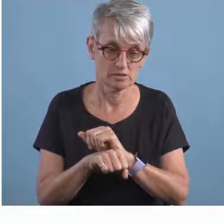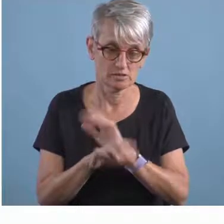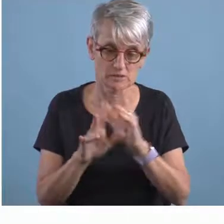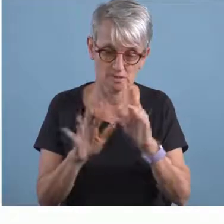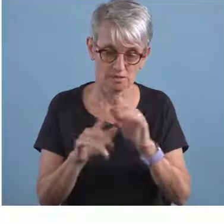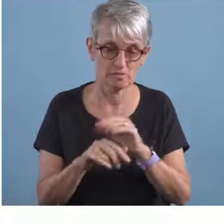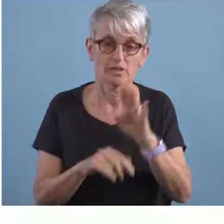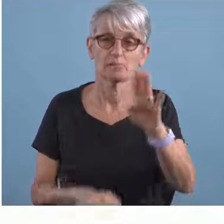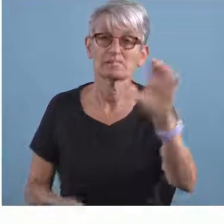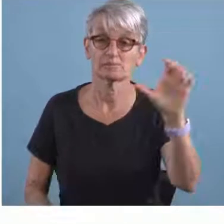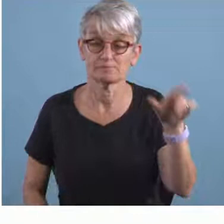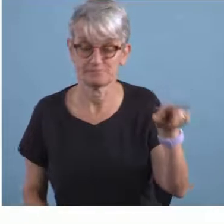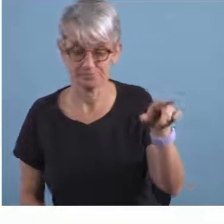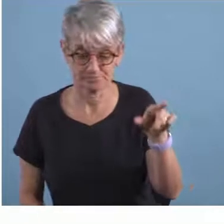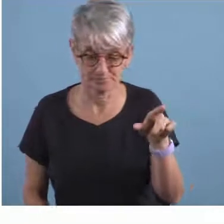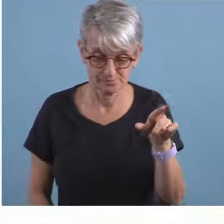British Columbia,